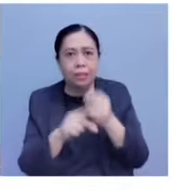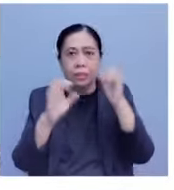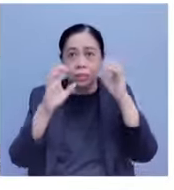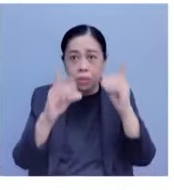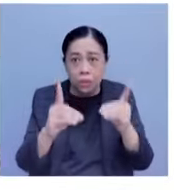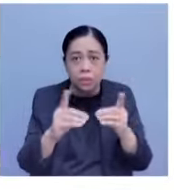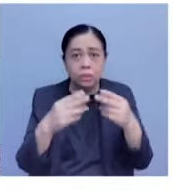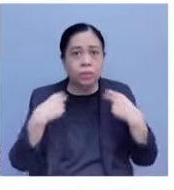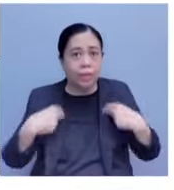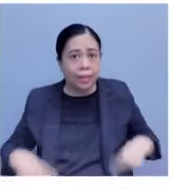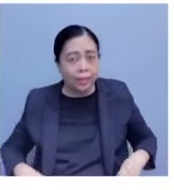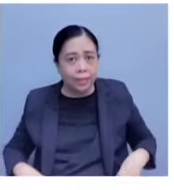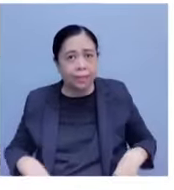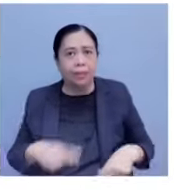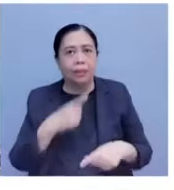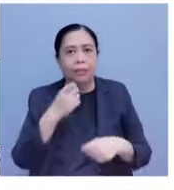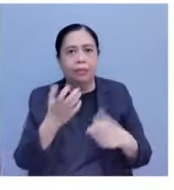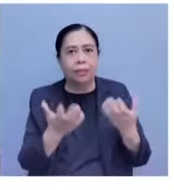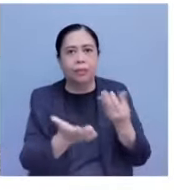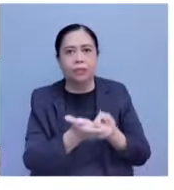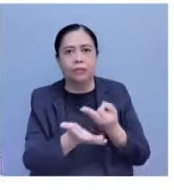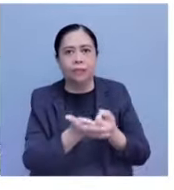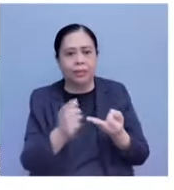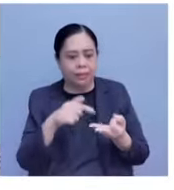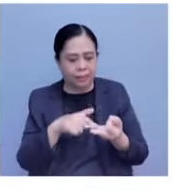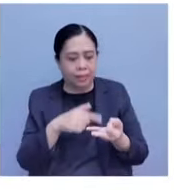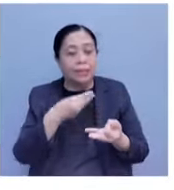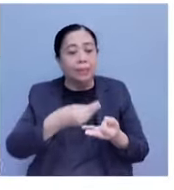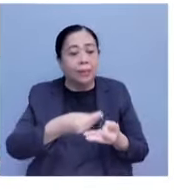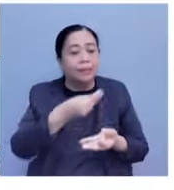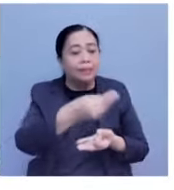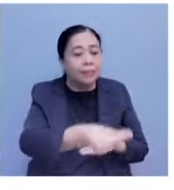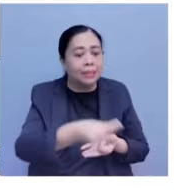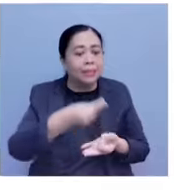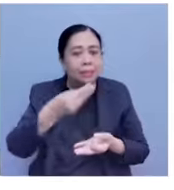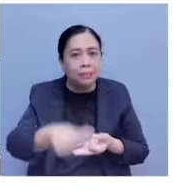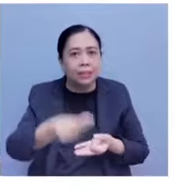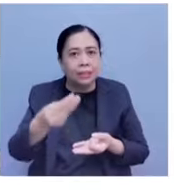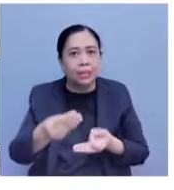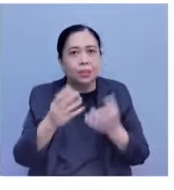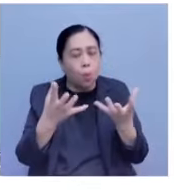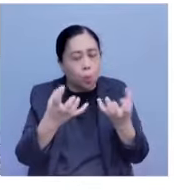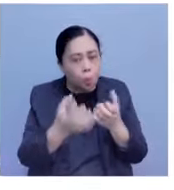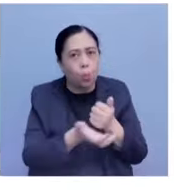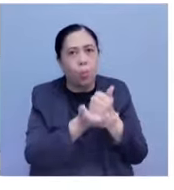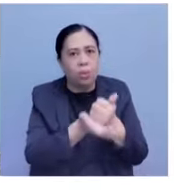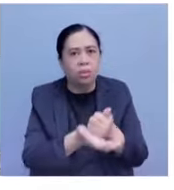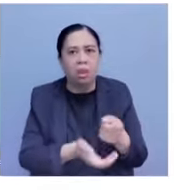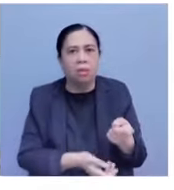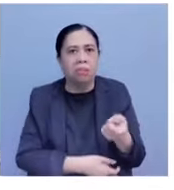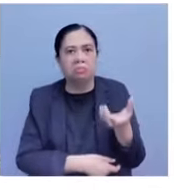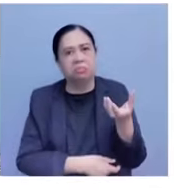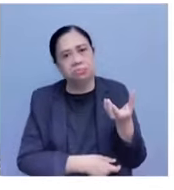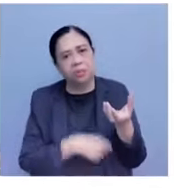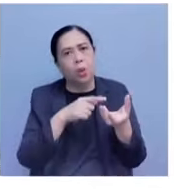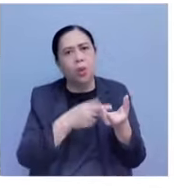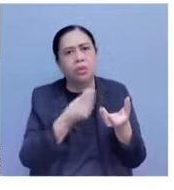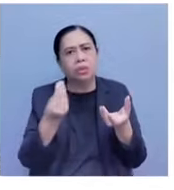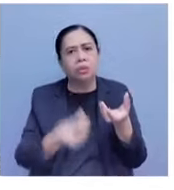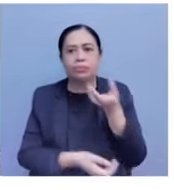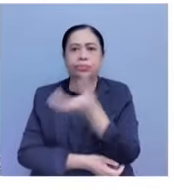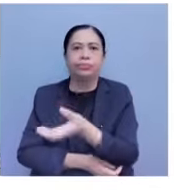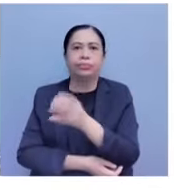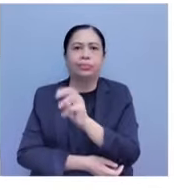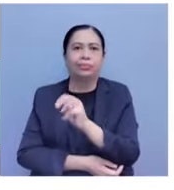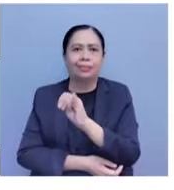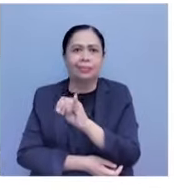education, health, because these funds could be spent on them sana if they really want to. But they would rather risk it in